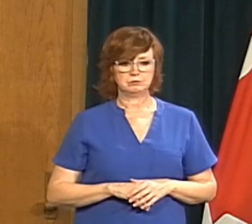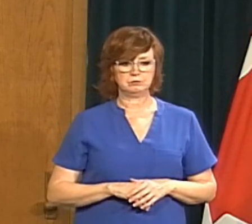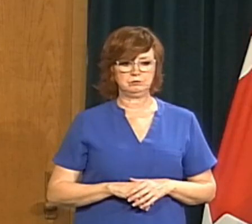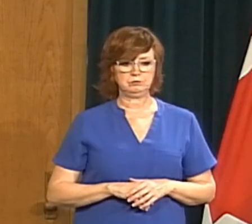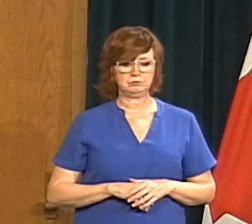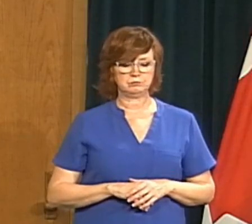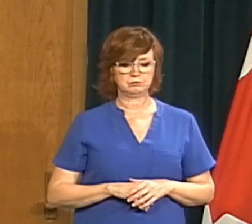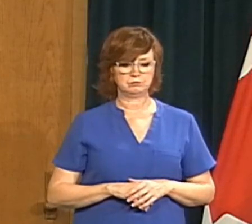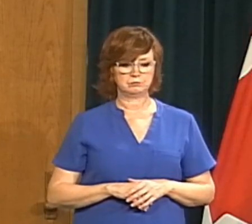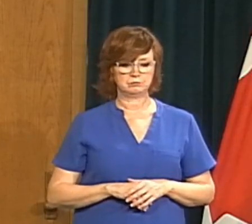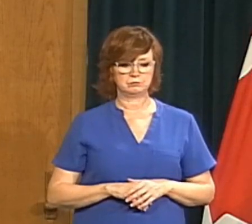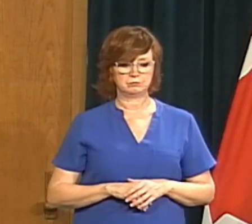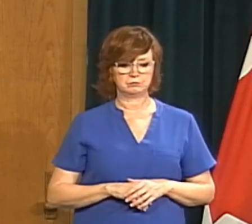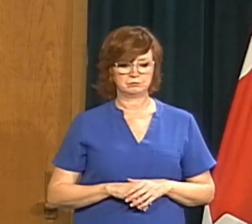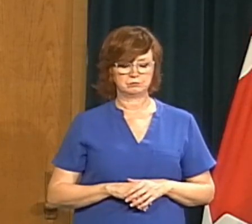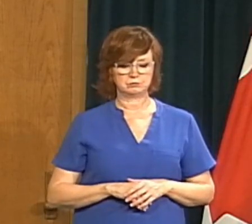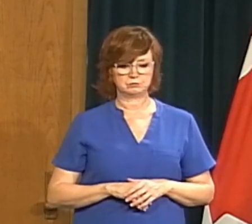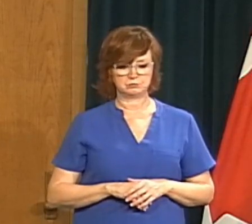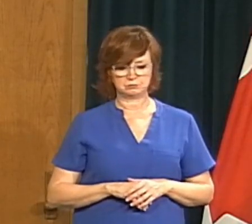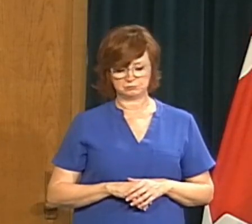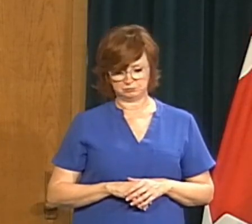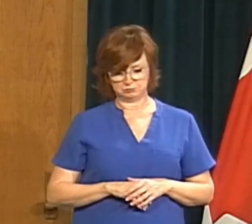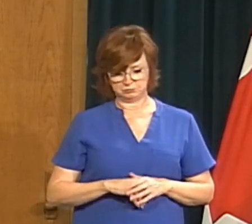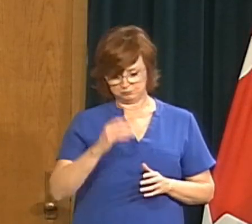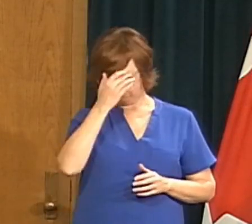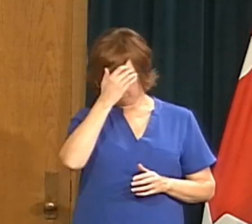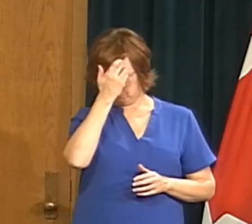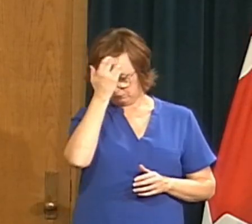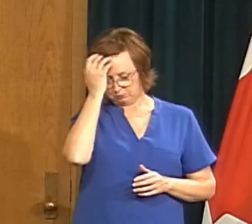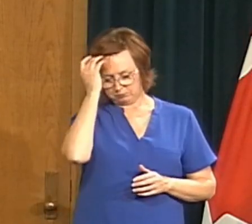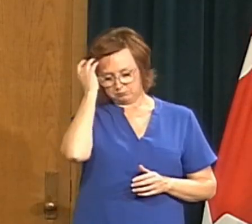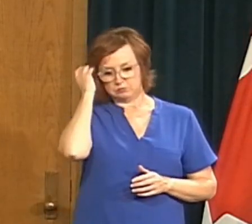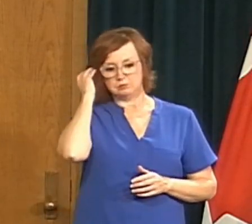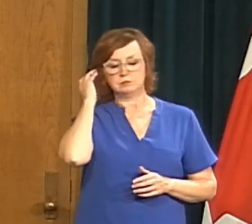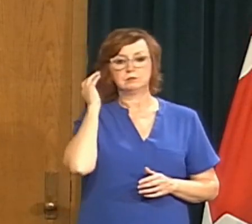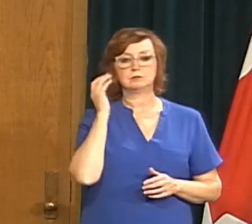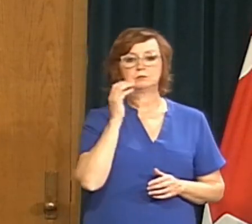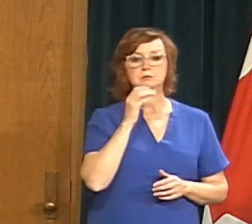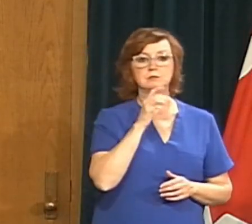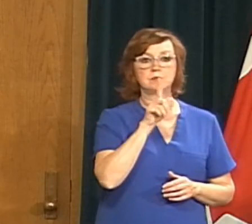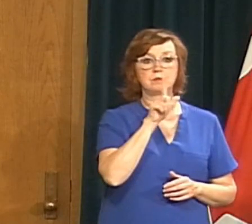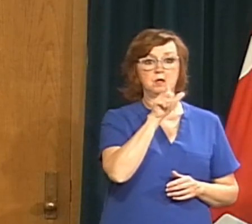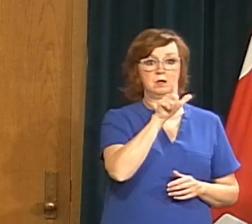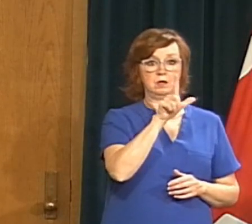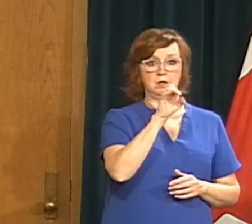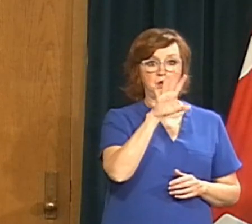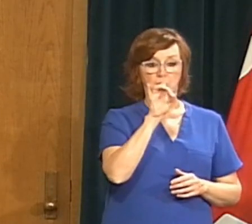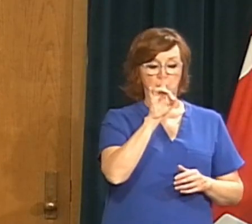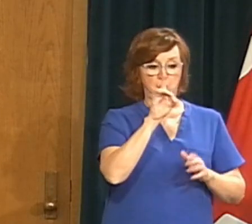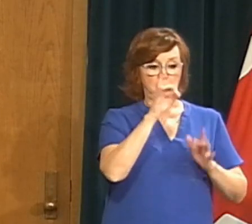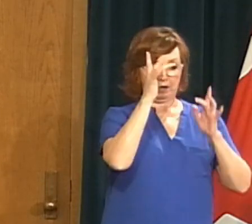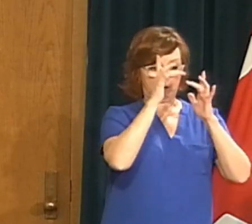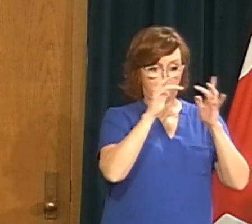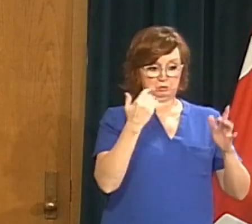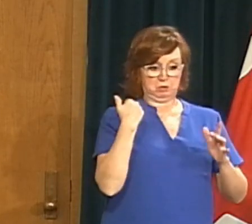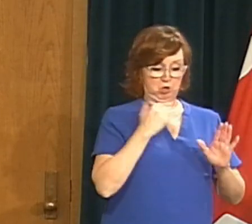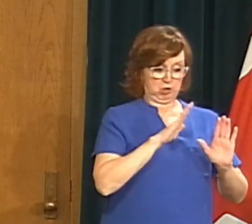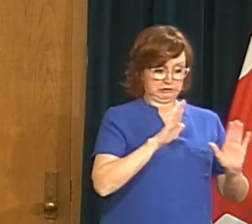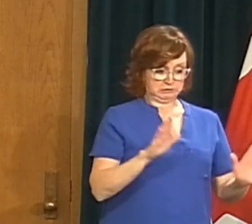the decision not to alert the public once the outbreak at Lloydminster Hospital was initially discovered on